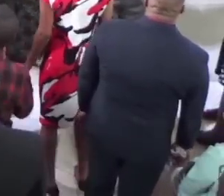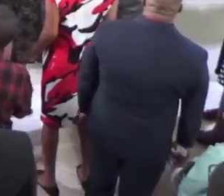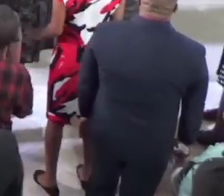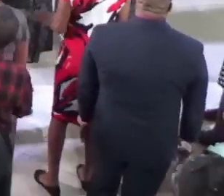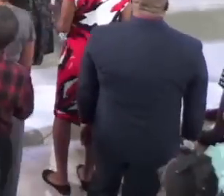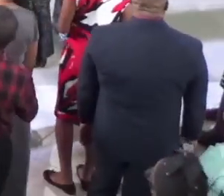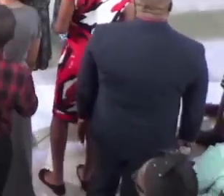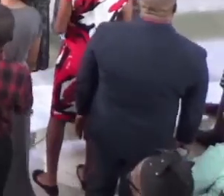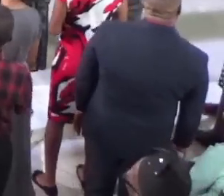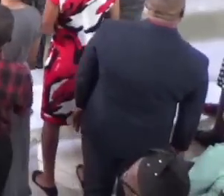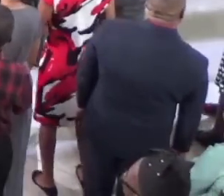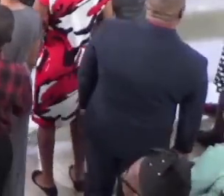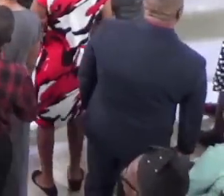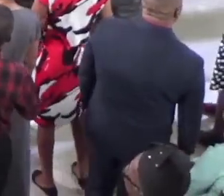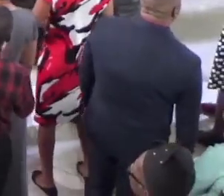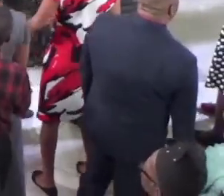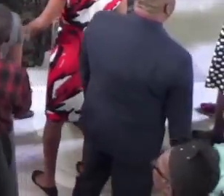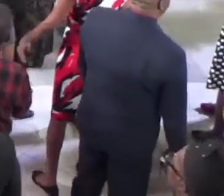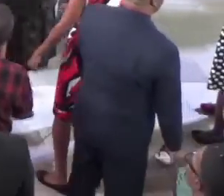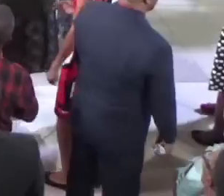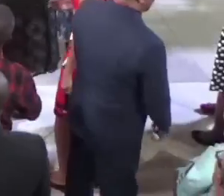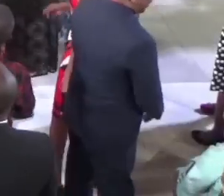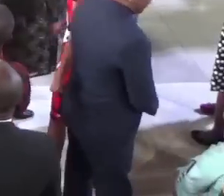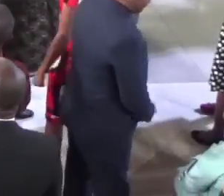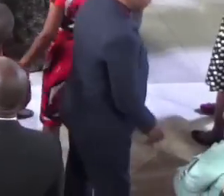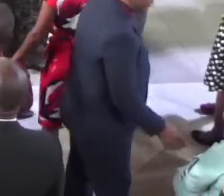down for me.